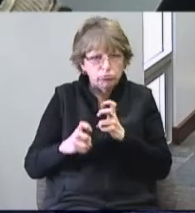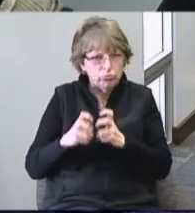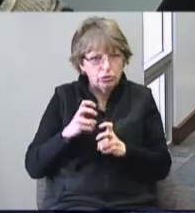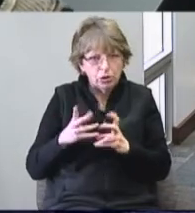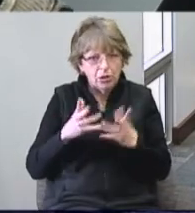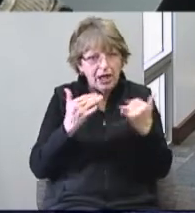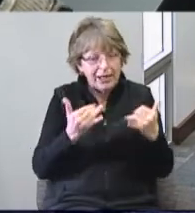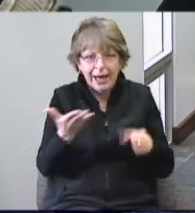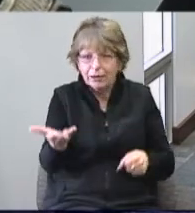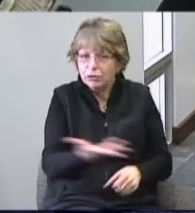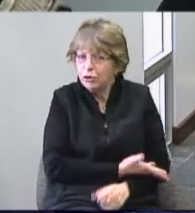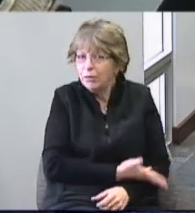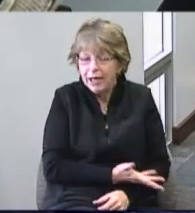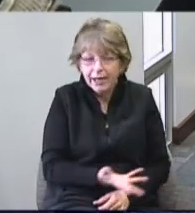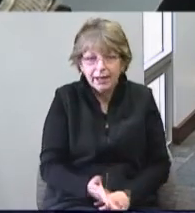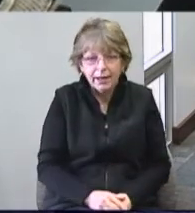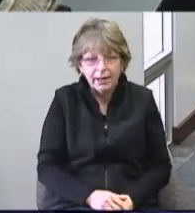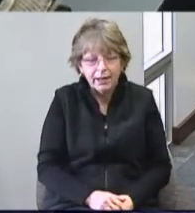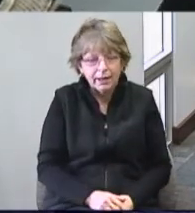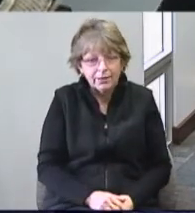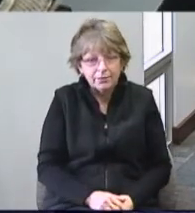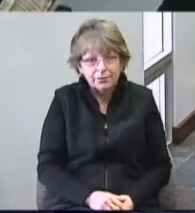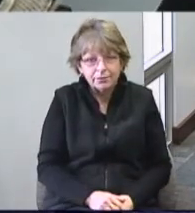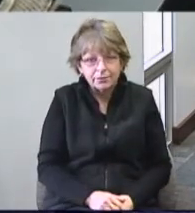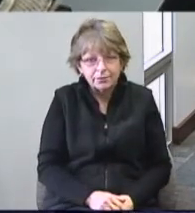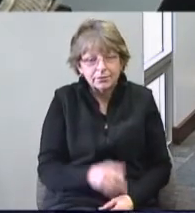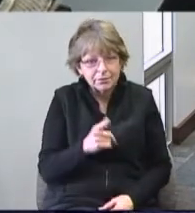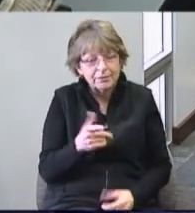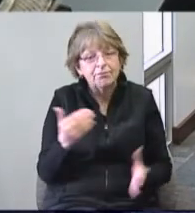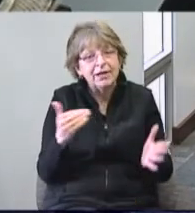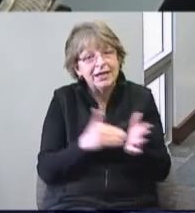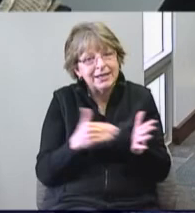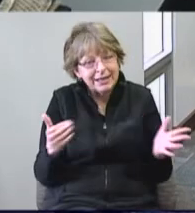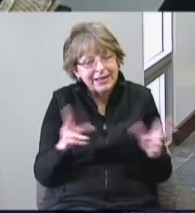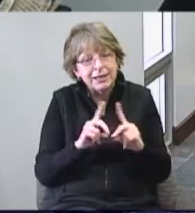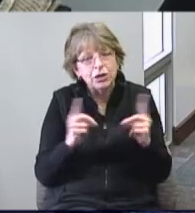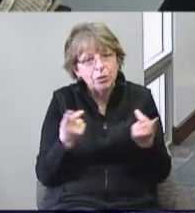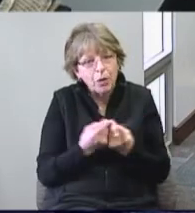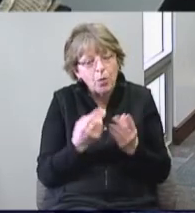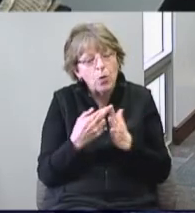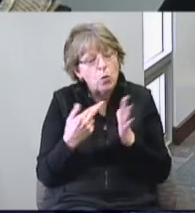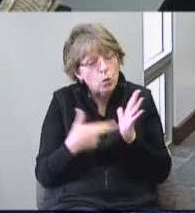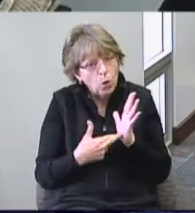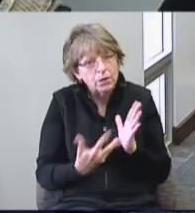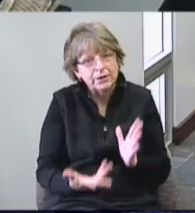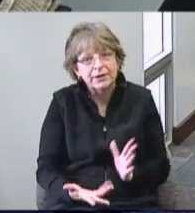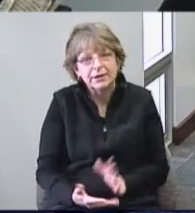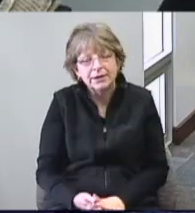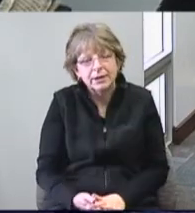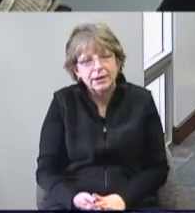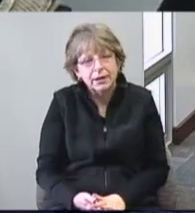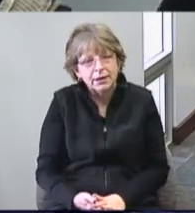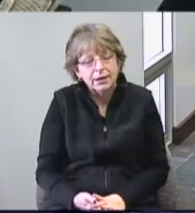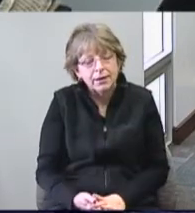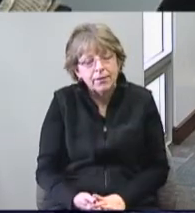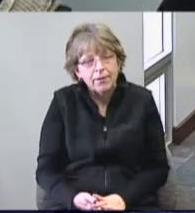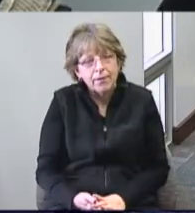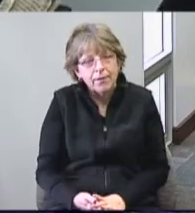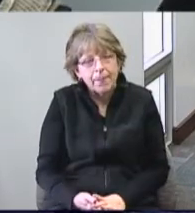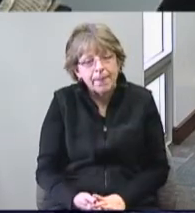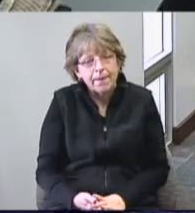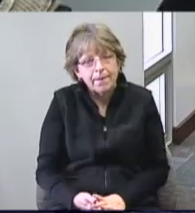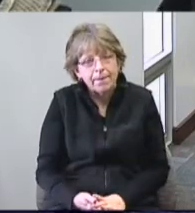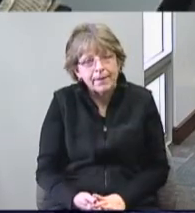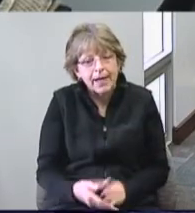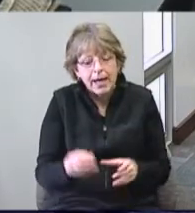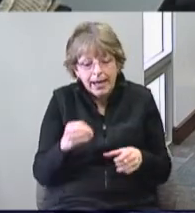And now he's terminated. And he violated the department rules and regulations. And in the